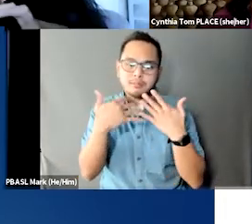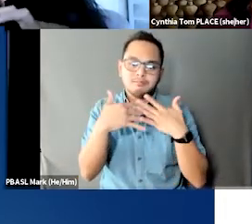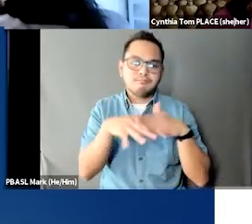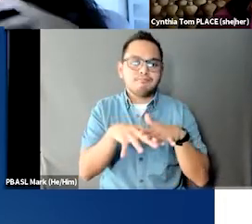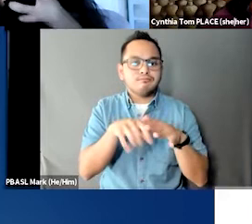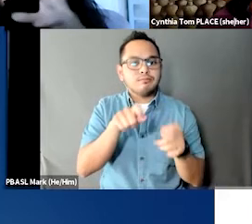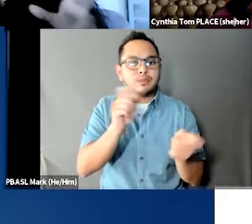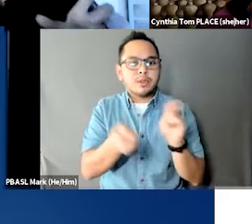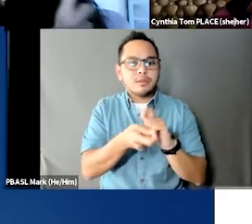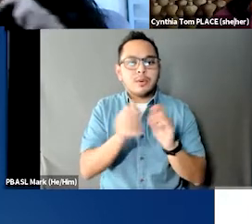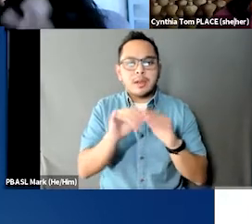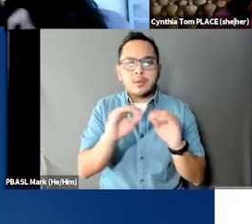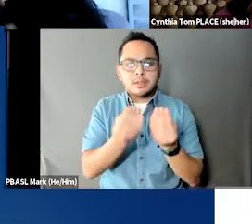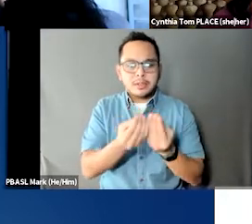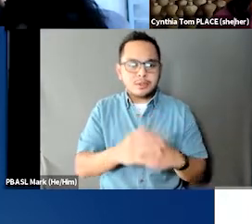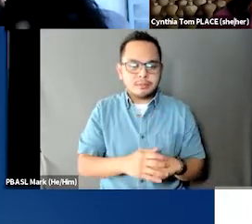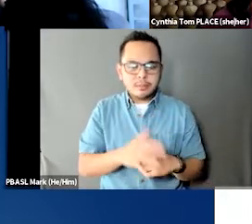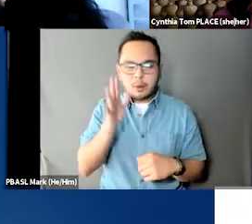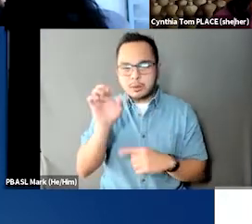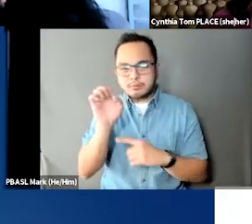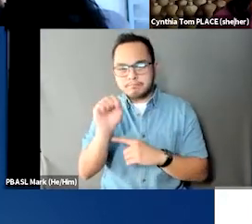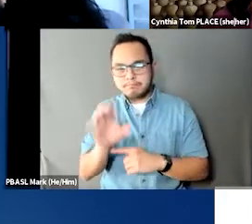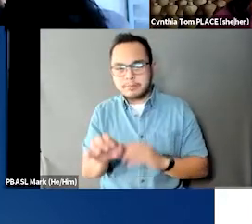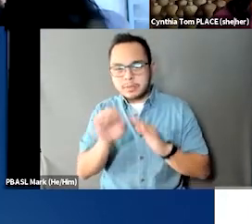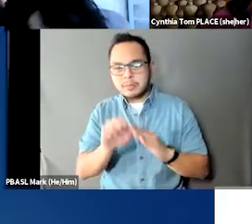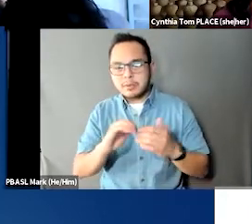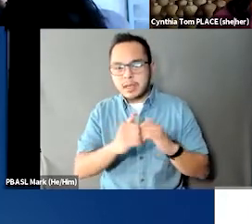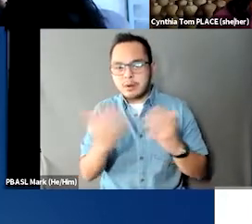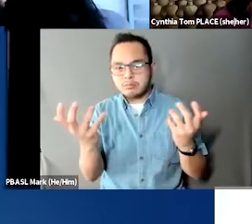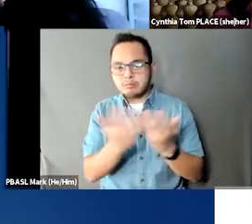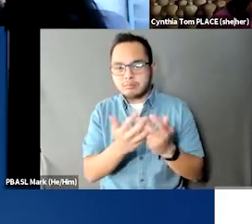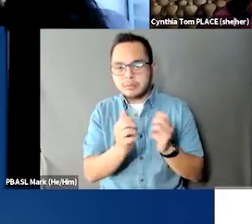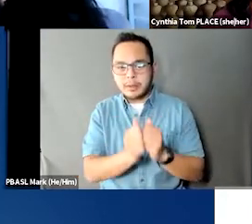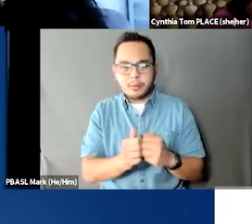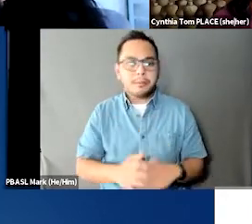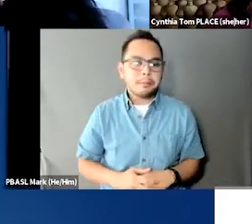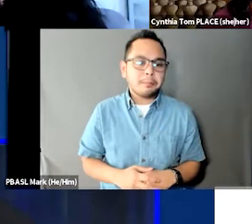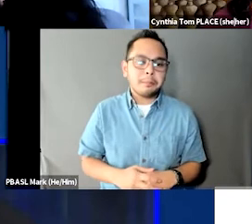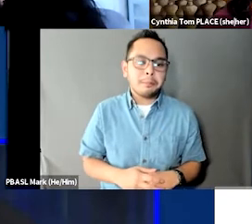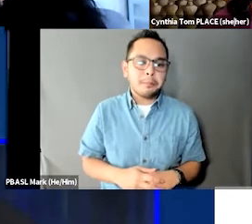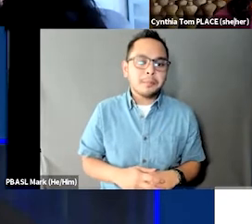give some examples of that as we move forward of how I use both of these together. So next slide.